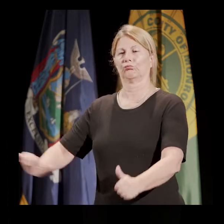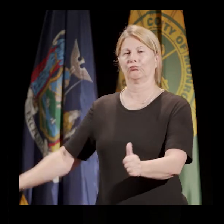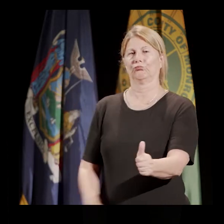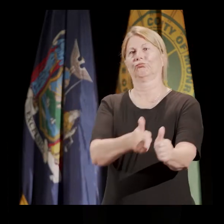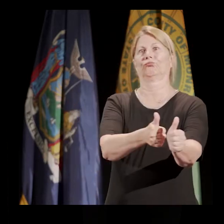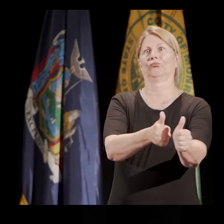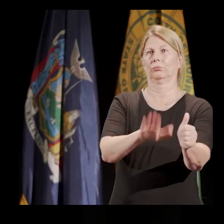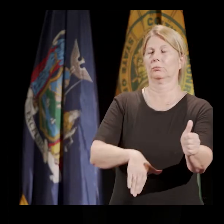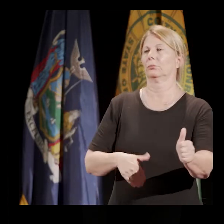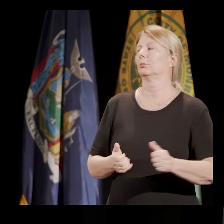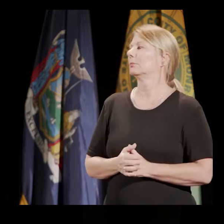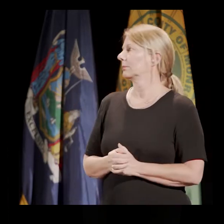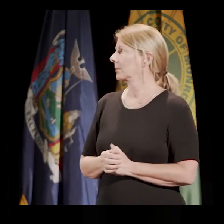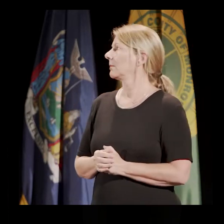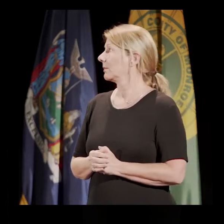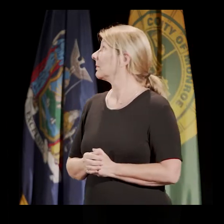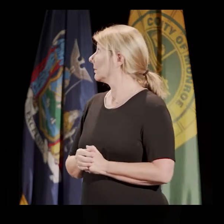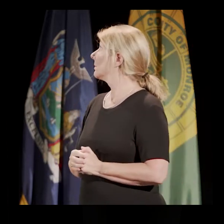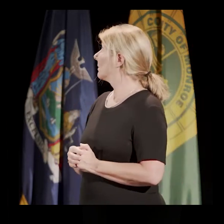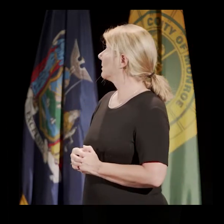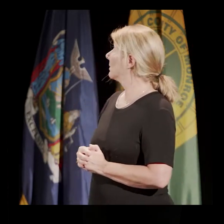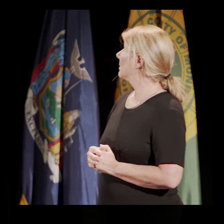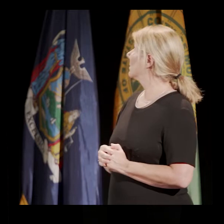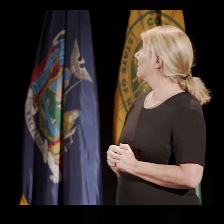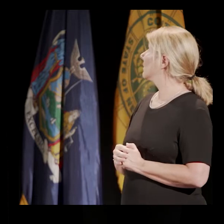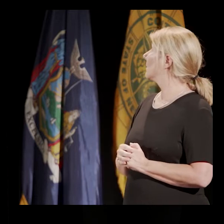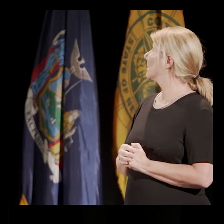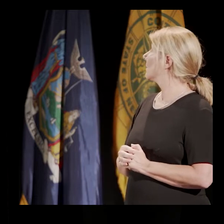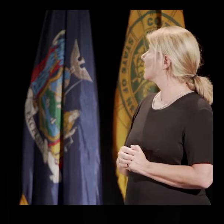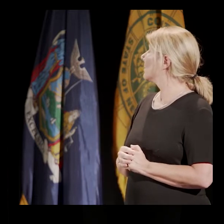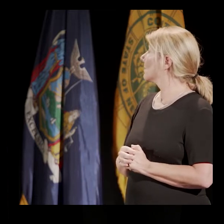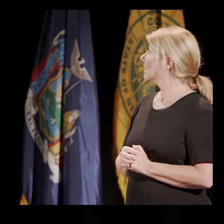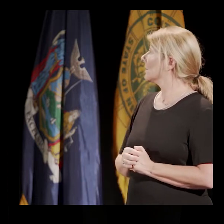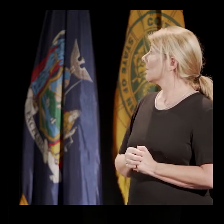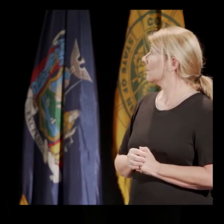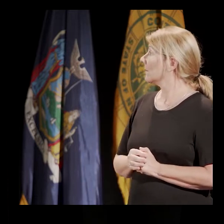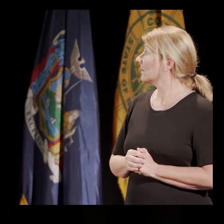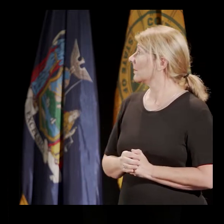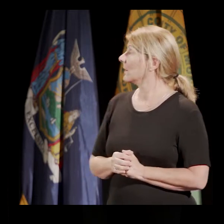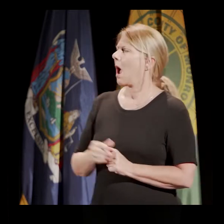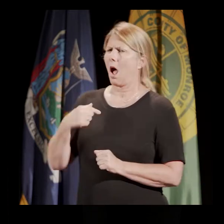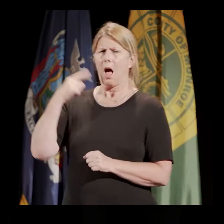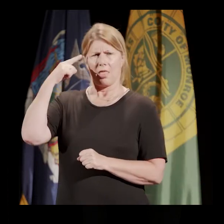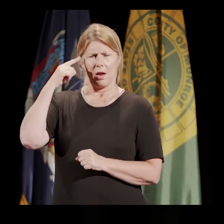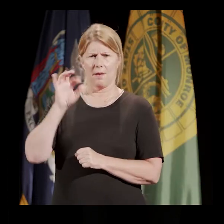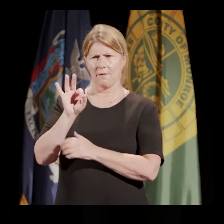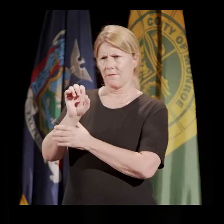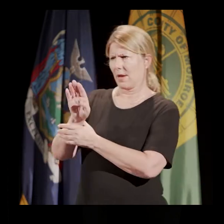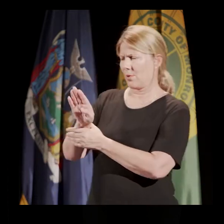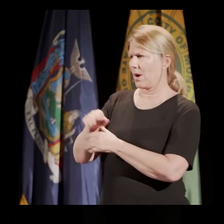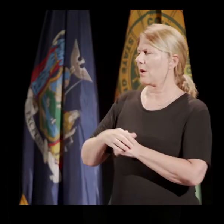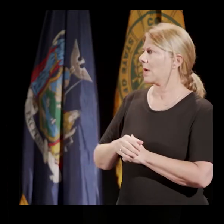Stepping up our code enforcement was one of the recommendations of the Rochester Housing Quality Task Force, which I convened in February under the leadership of Aqua